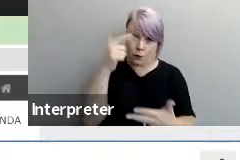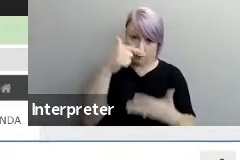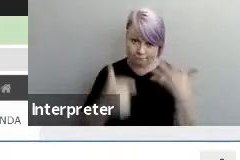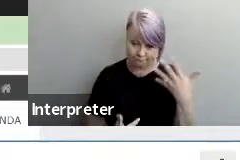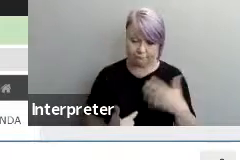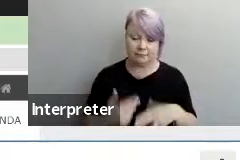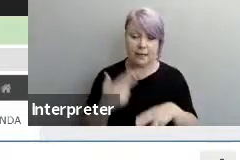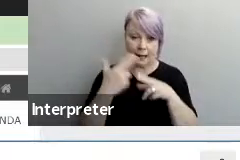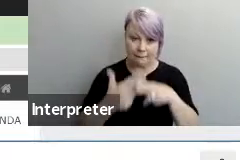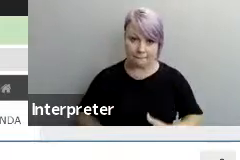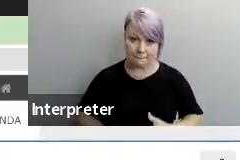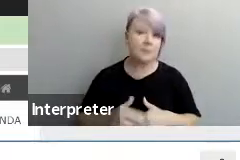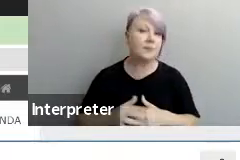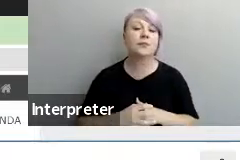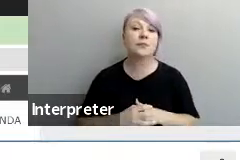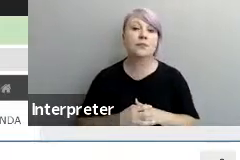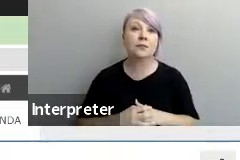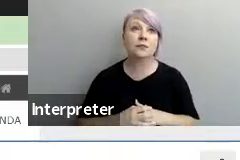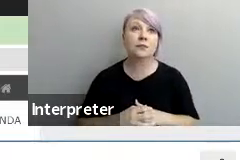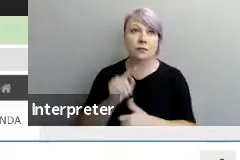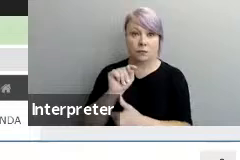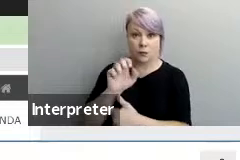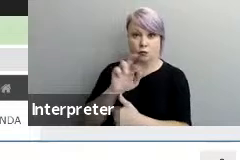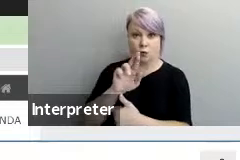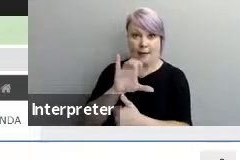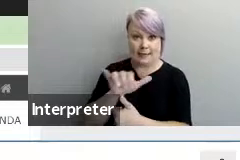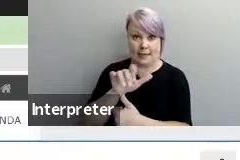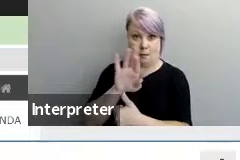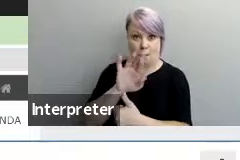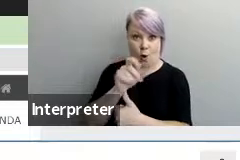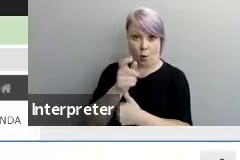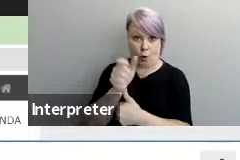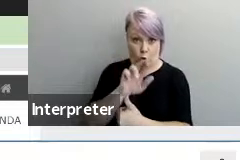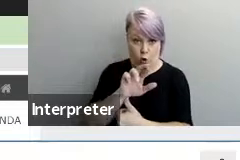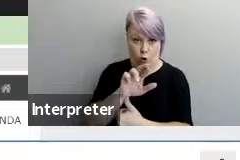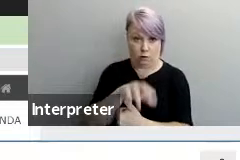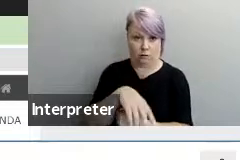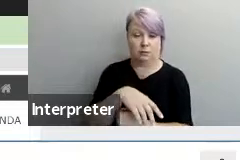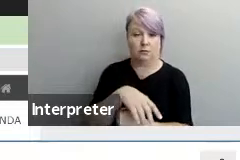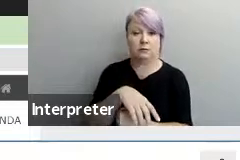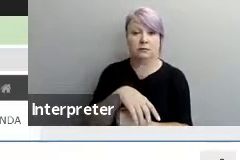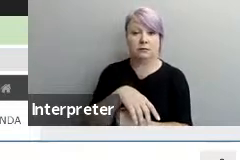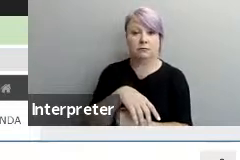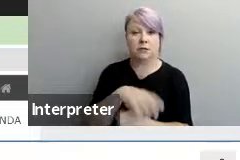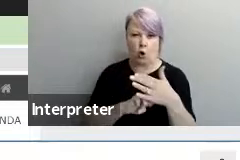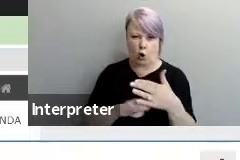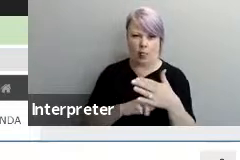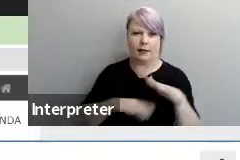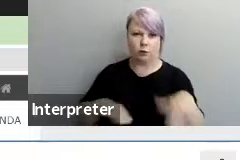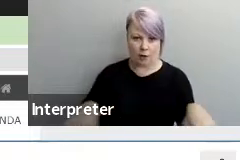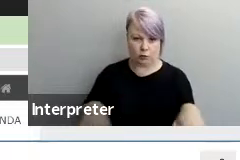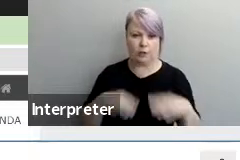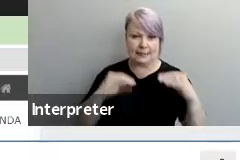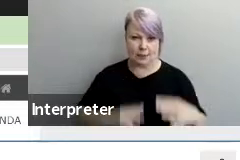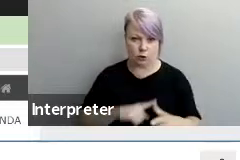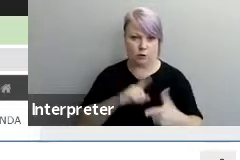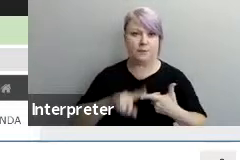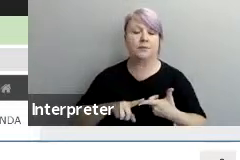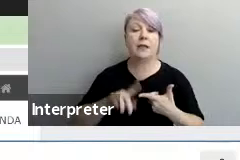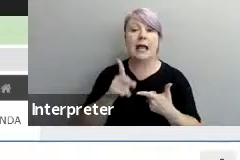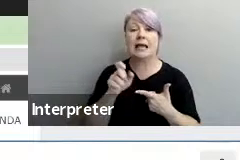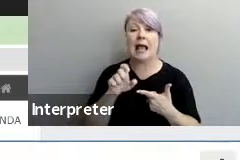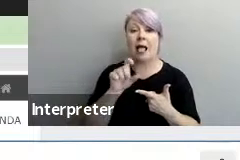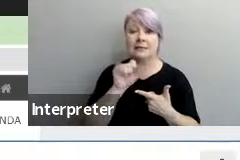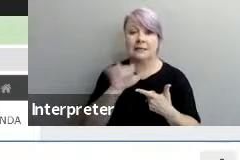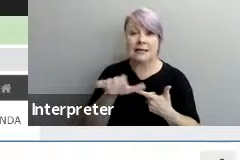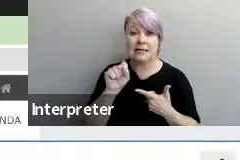winners were. Those not in attendance were Tracy Broker from Fairview Elementary, Early Childhood in Jennings,